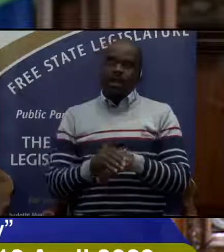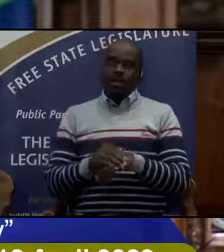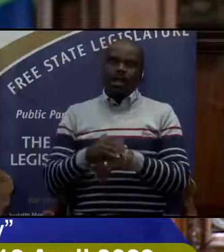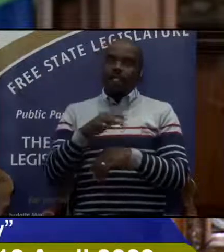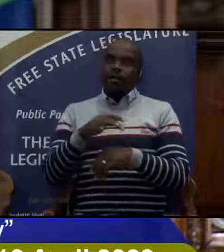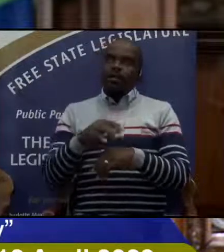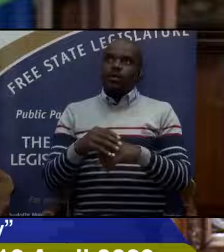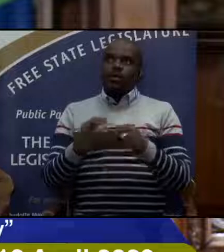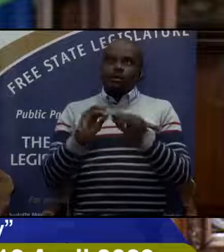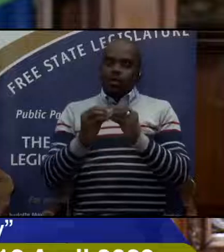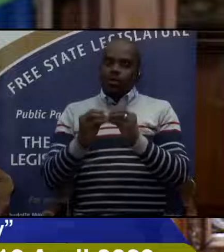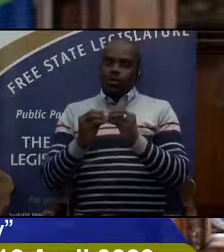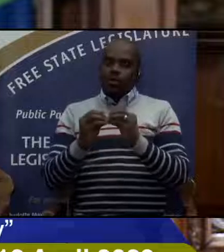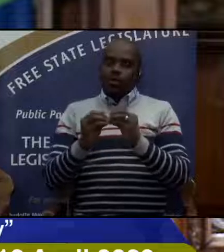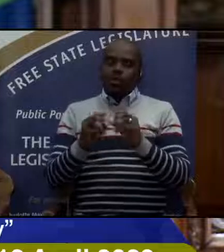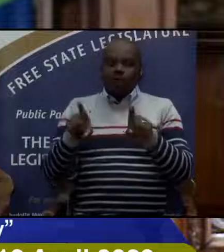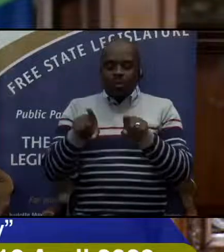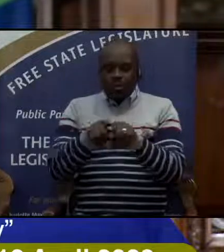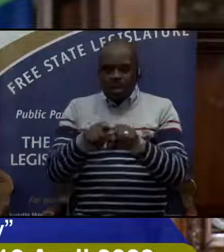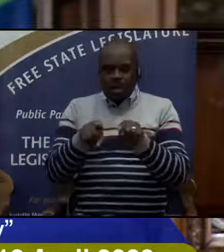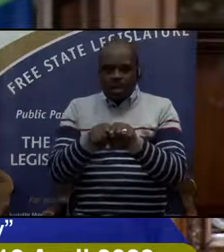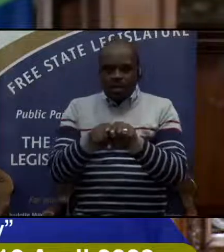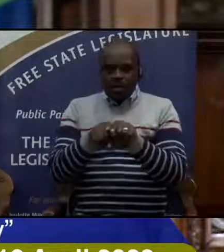need to know why map water.